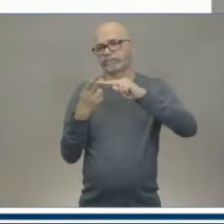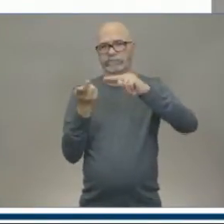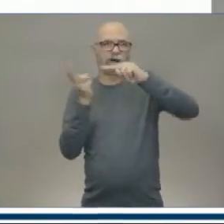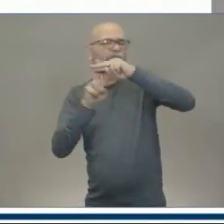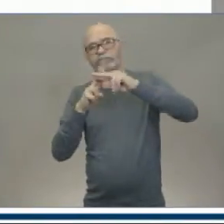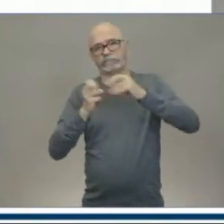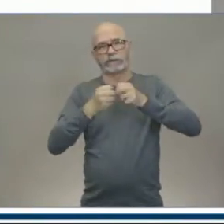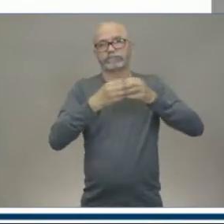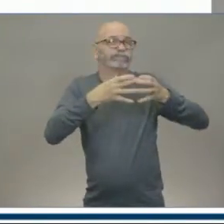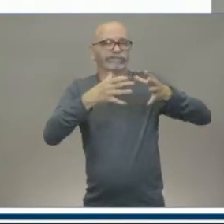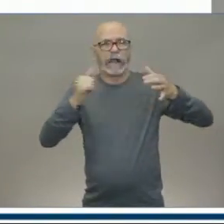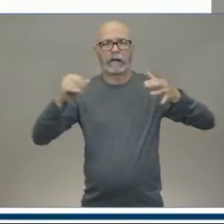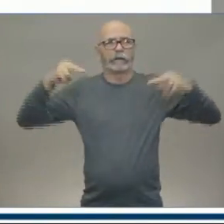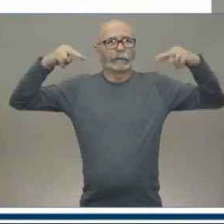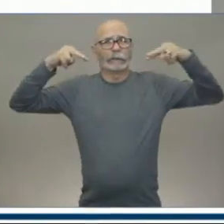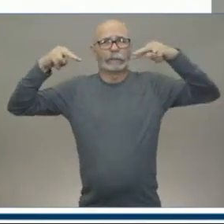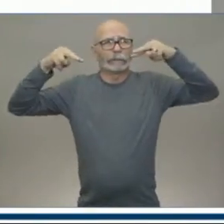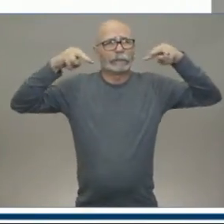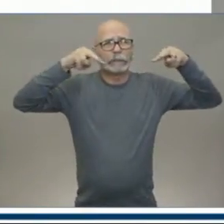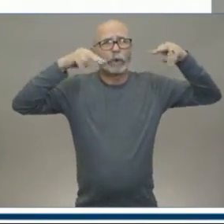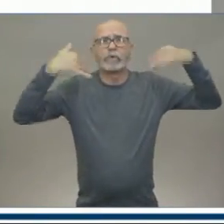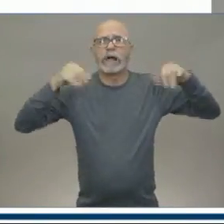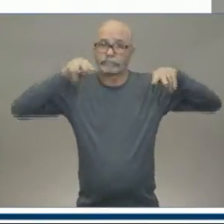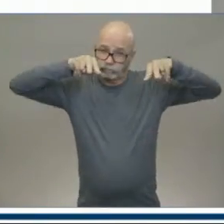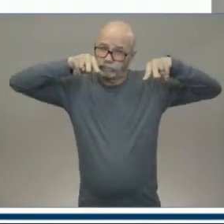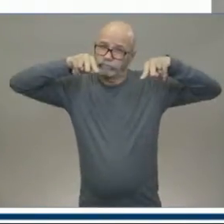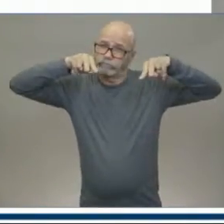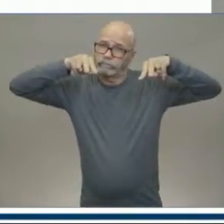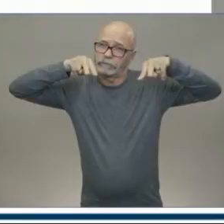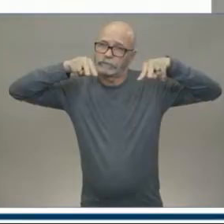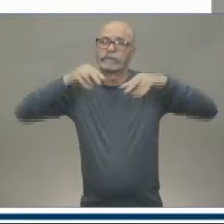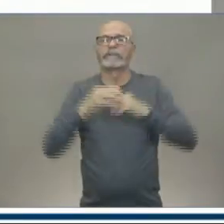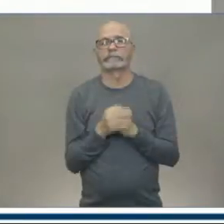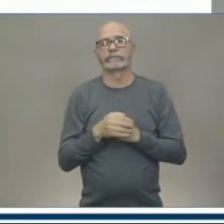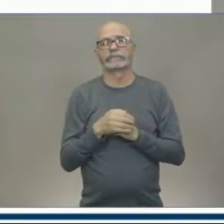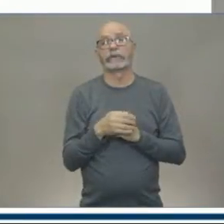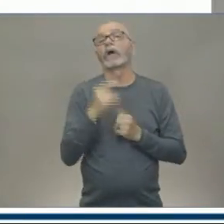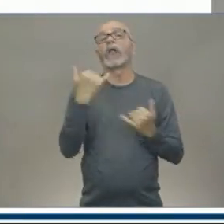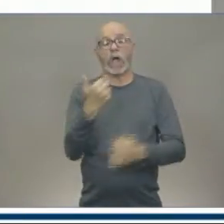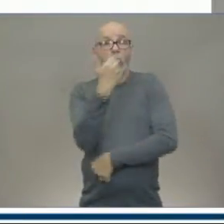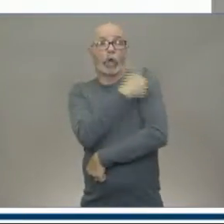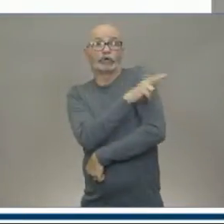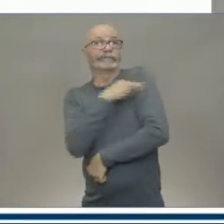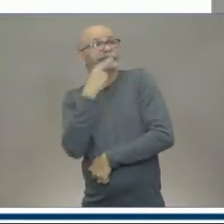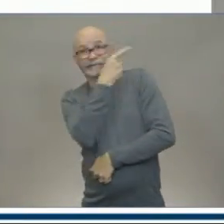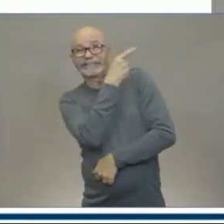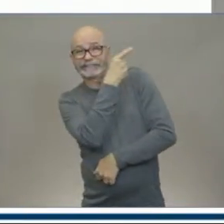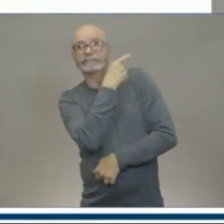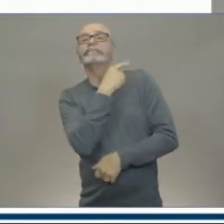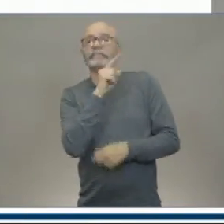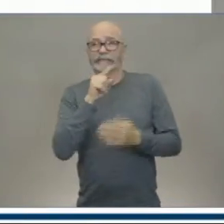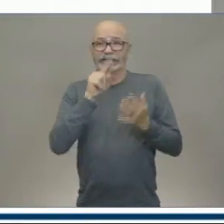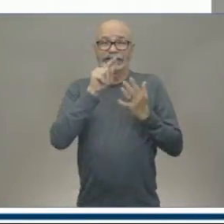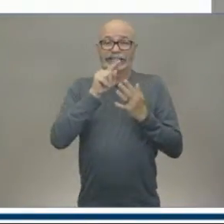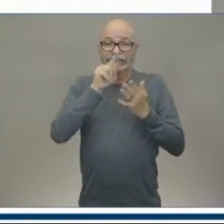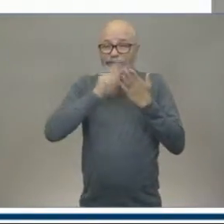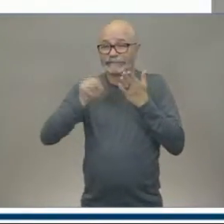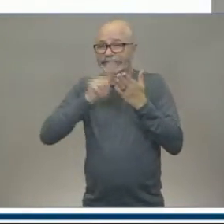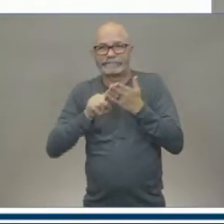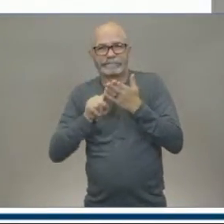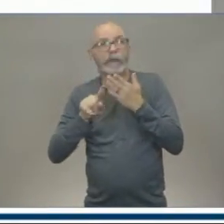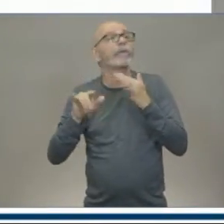that. Yesterday we had 1 person in hospital, but I'm pleased to report that there are currently no hospitalizations